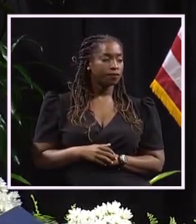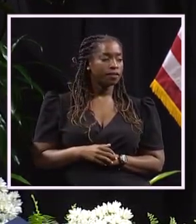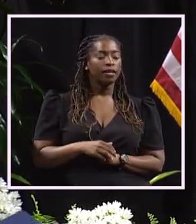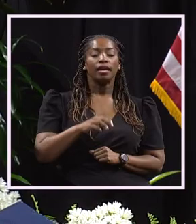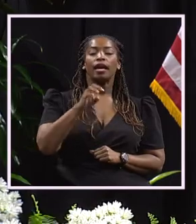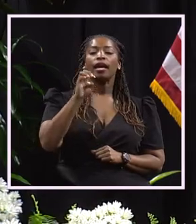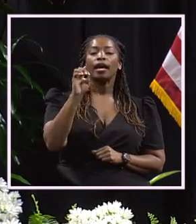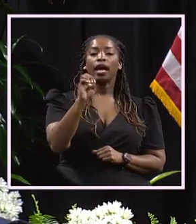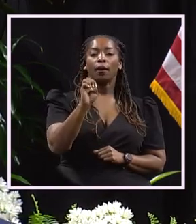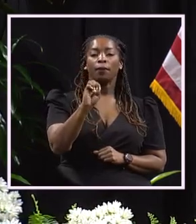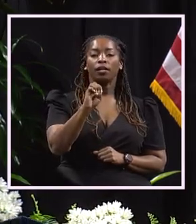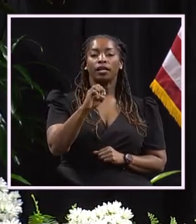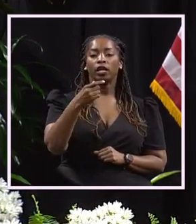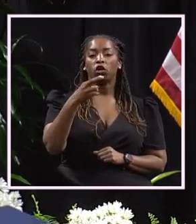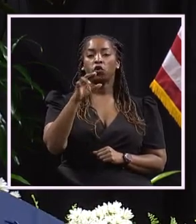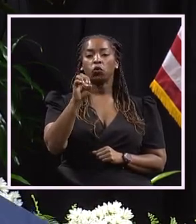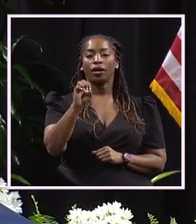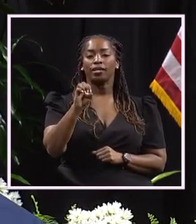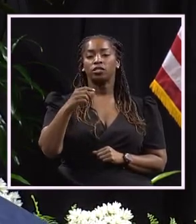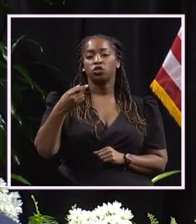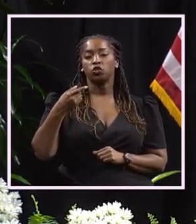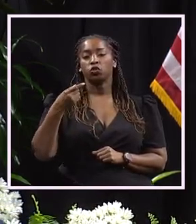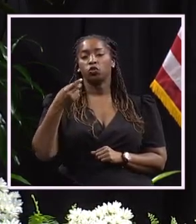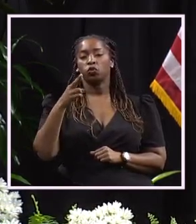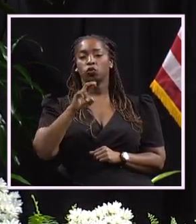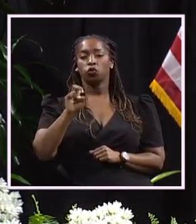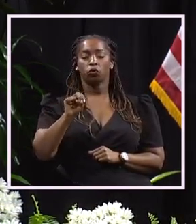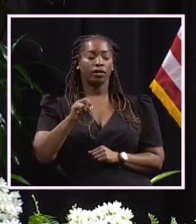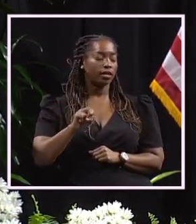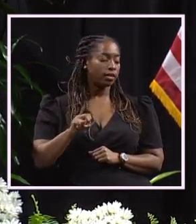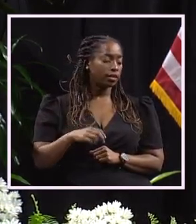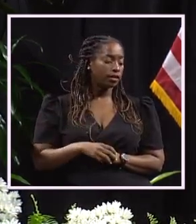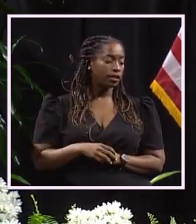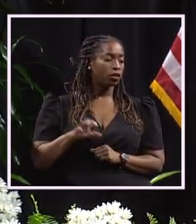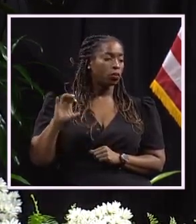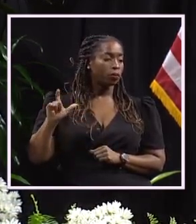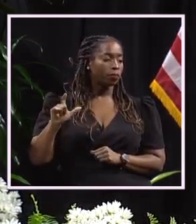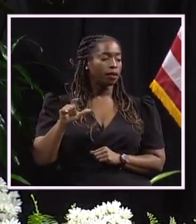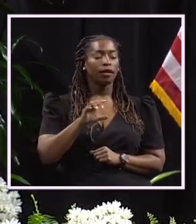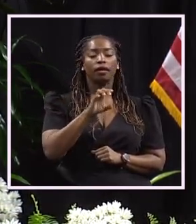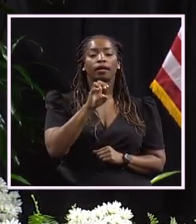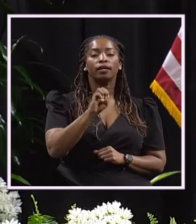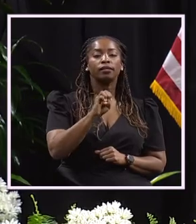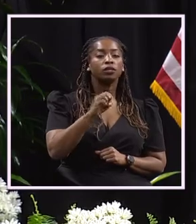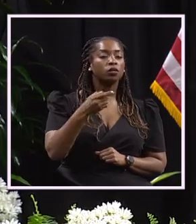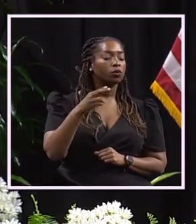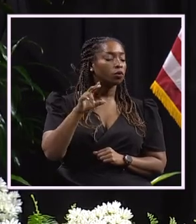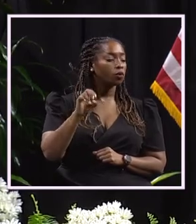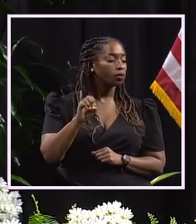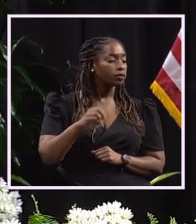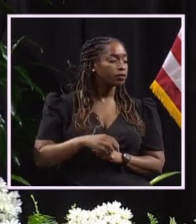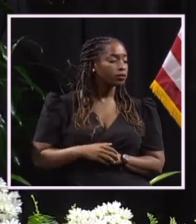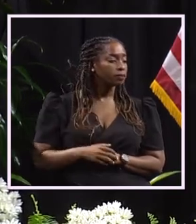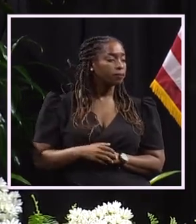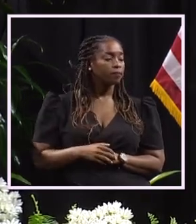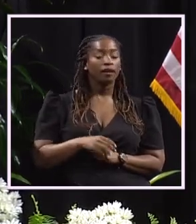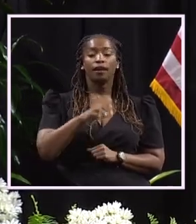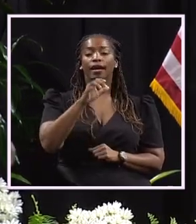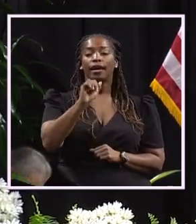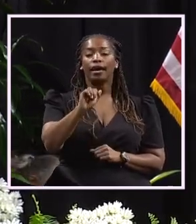Green, summa cum laude. Andrea Nicole Sanabria, cum laude. Alexandra N.